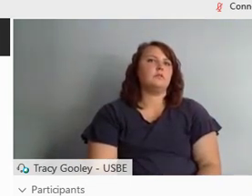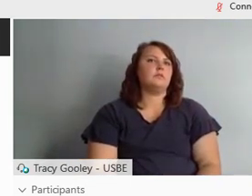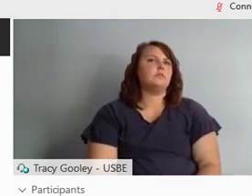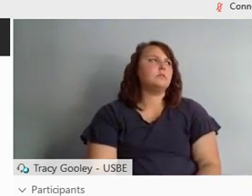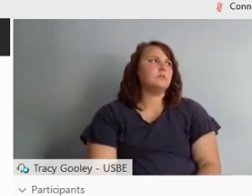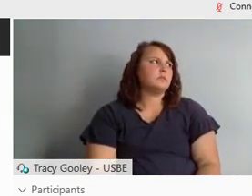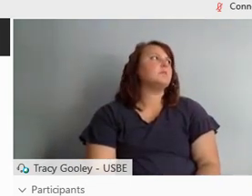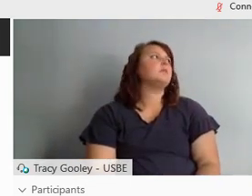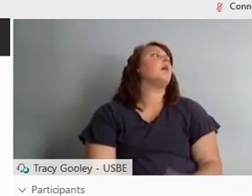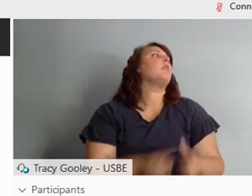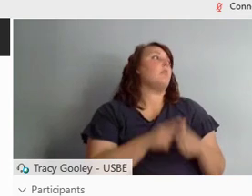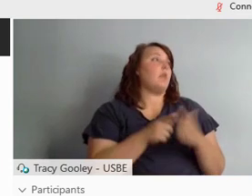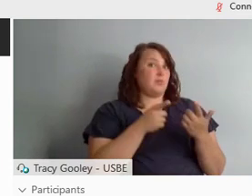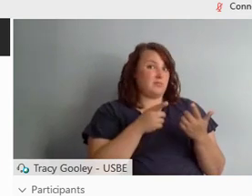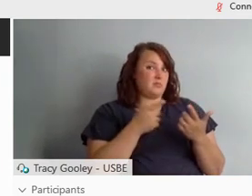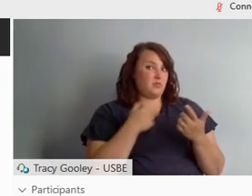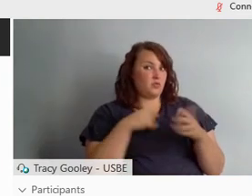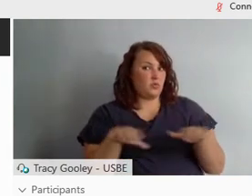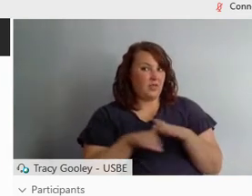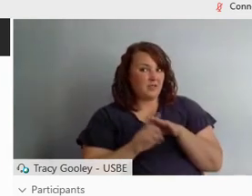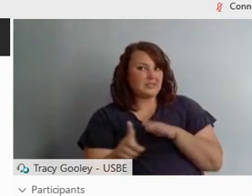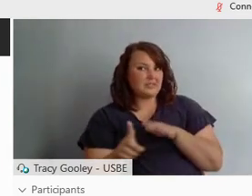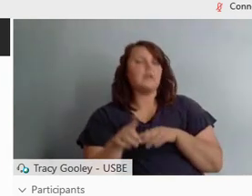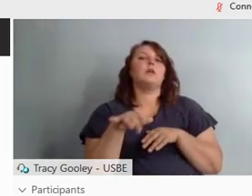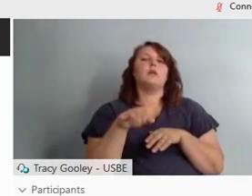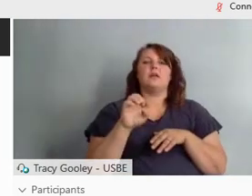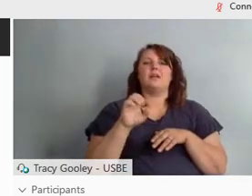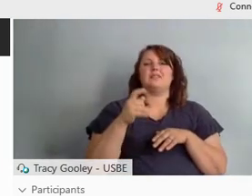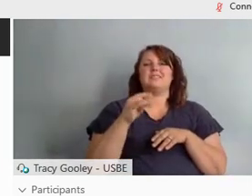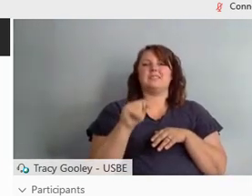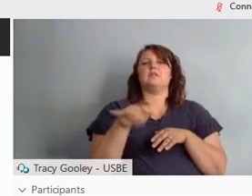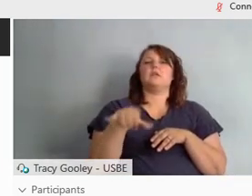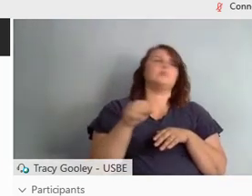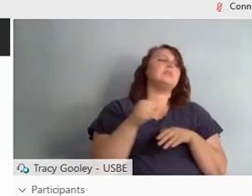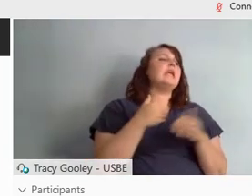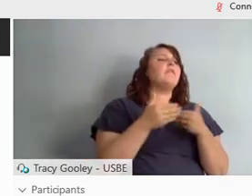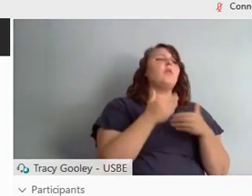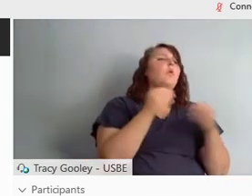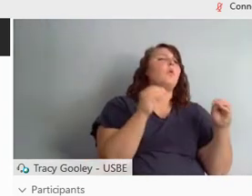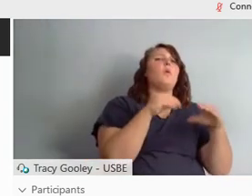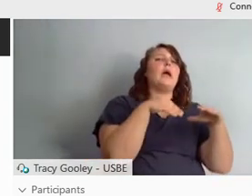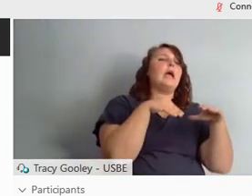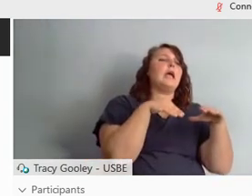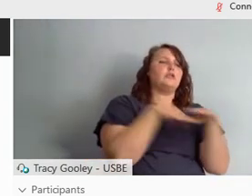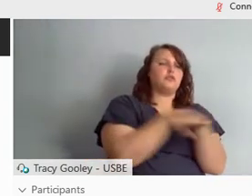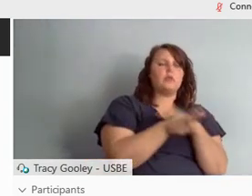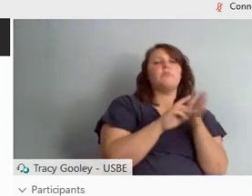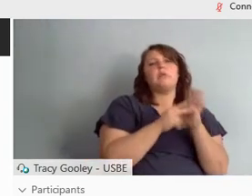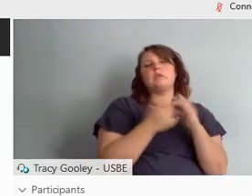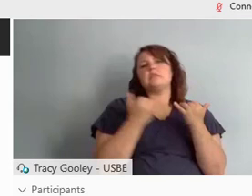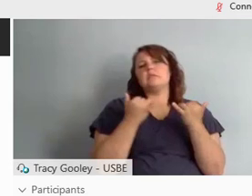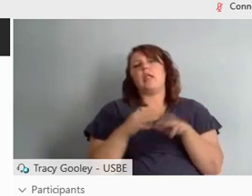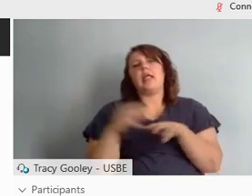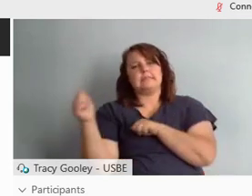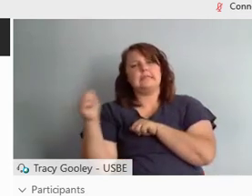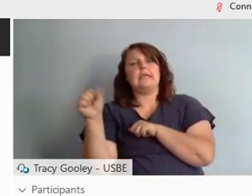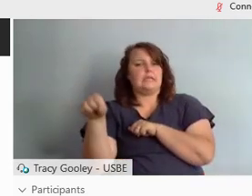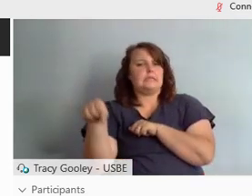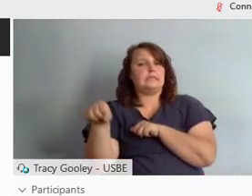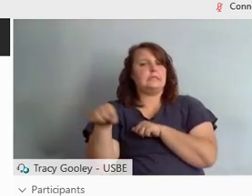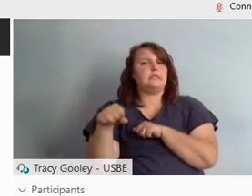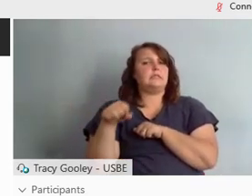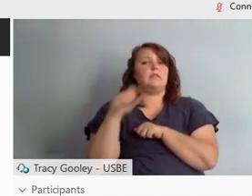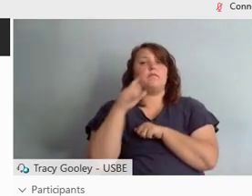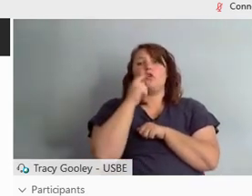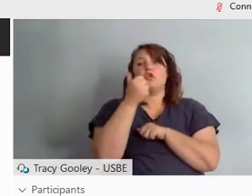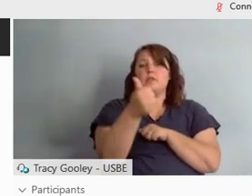Then do we do the exit? Yes, you'll do the exit. So even if you don't get an entry, do an exit anyway. And for the sake of yourself, for data, and especially